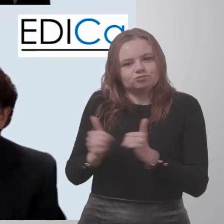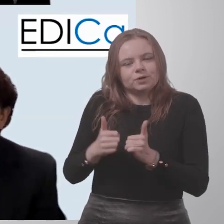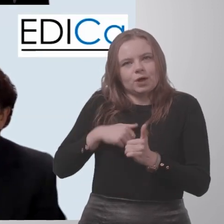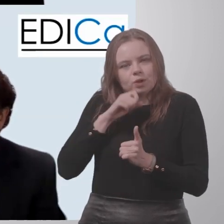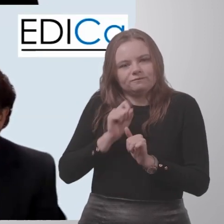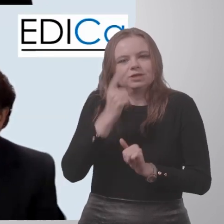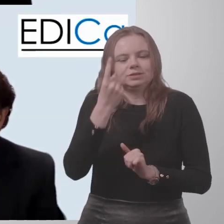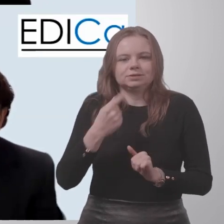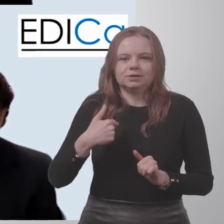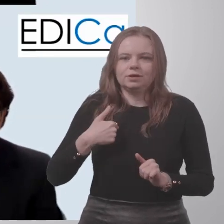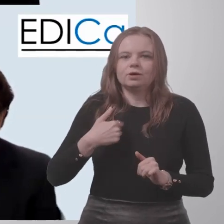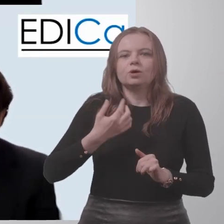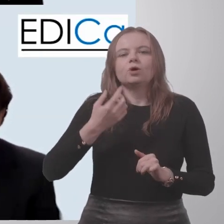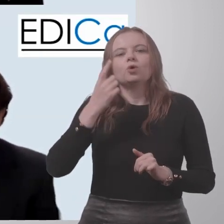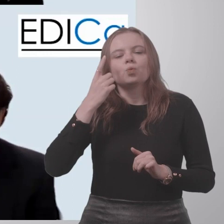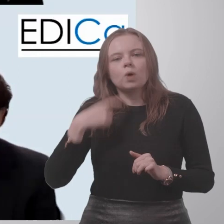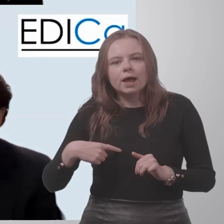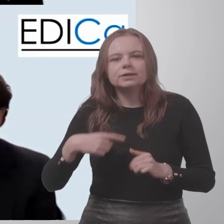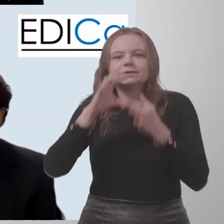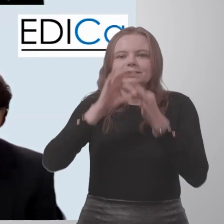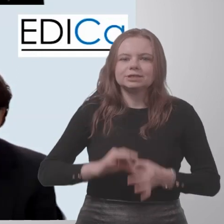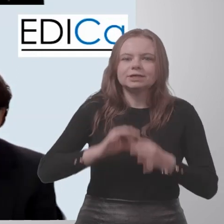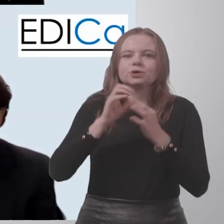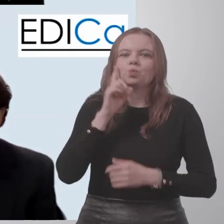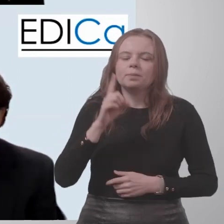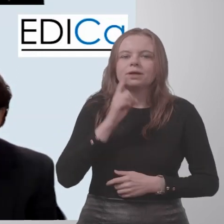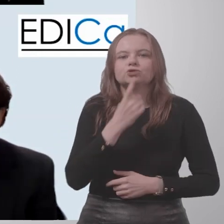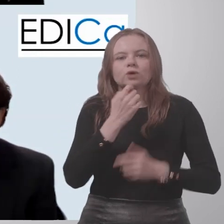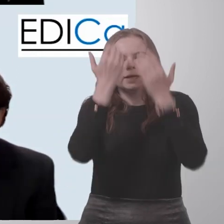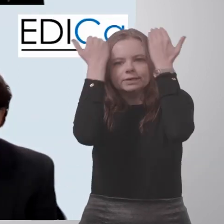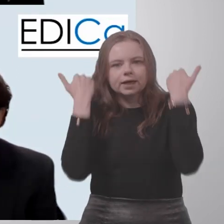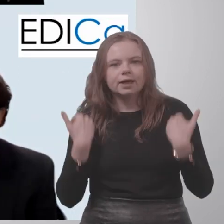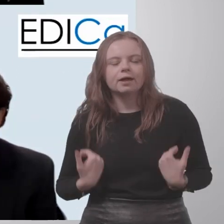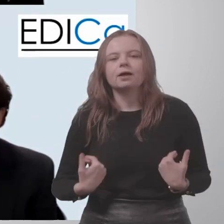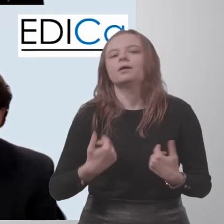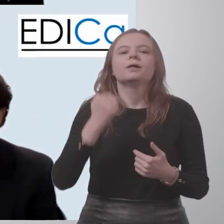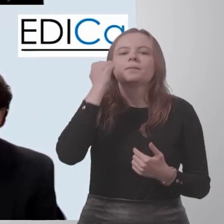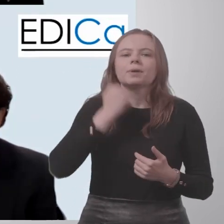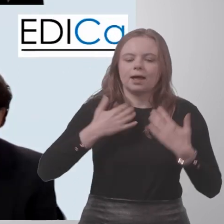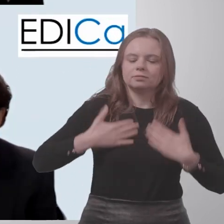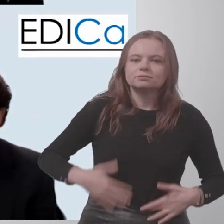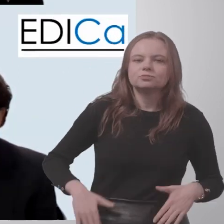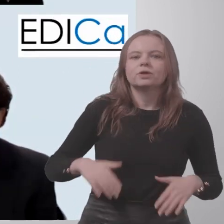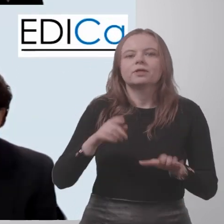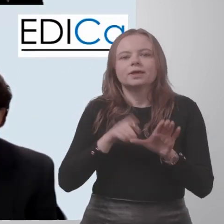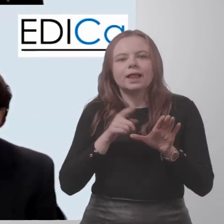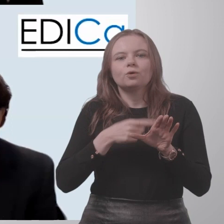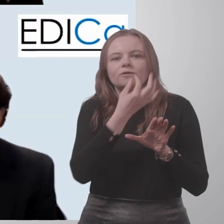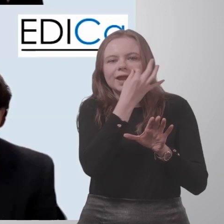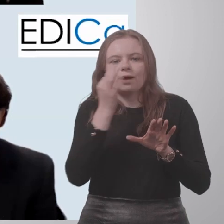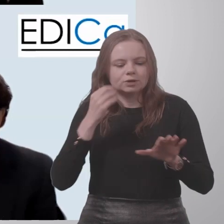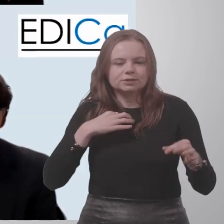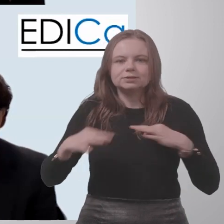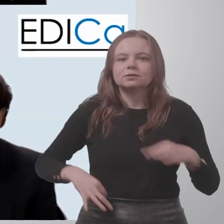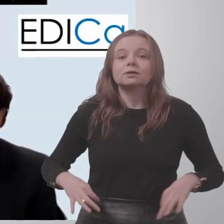this first. So I'm a white cisgender woman with long red hair. I'm wearing a black shirt with yellow flowers on, and